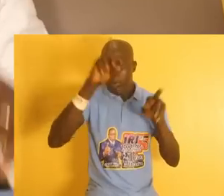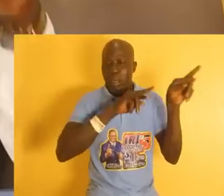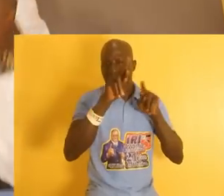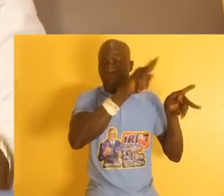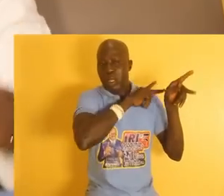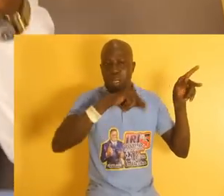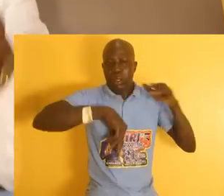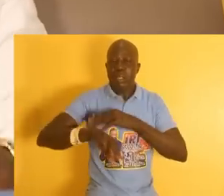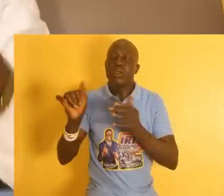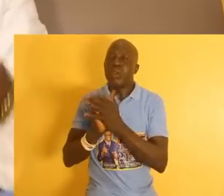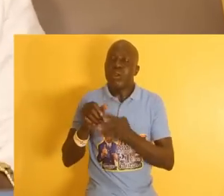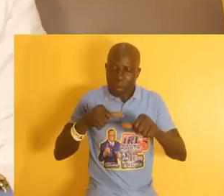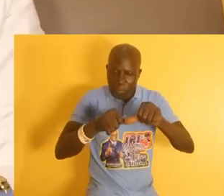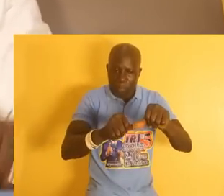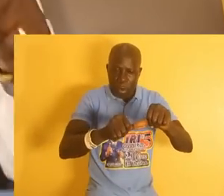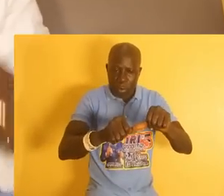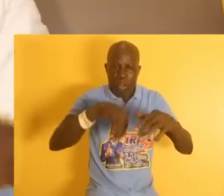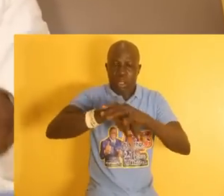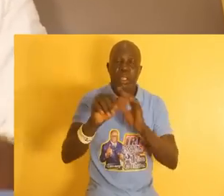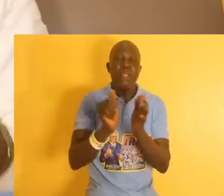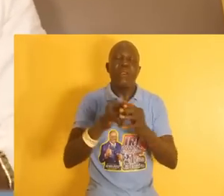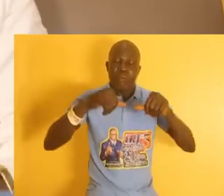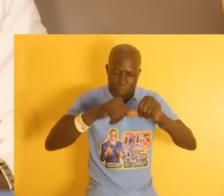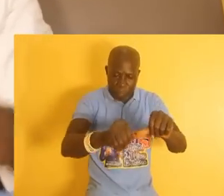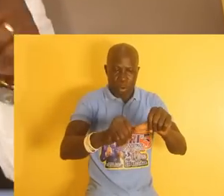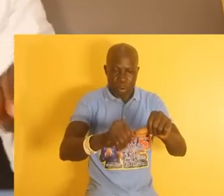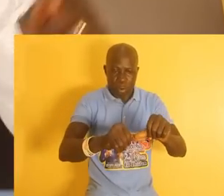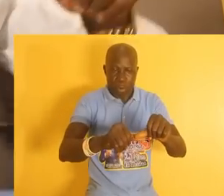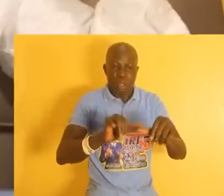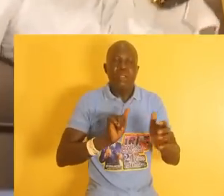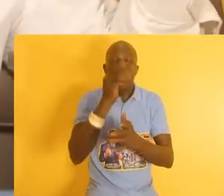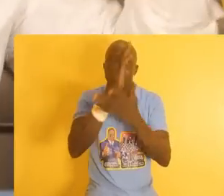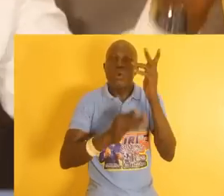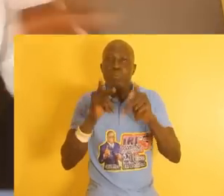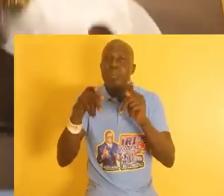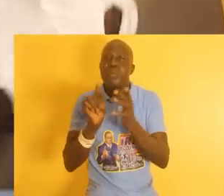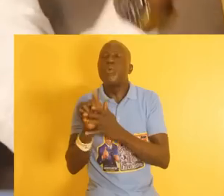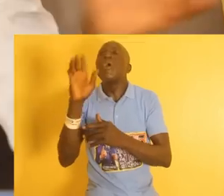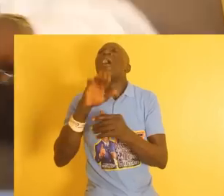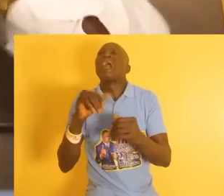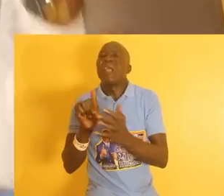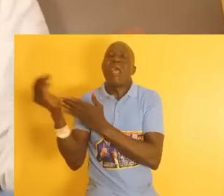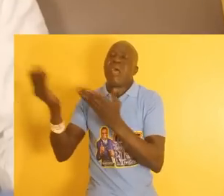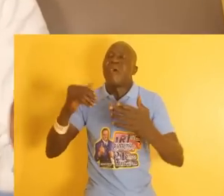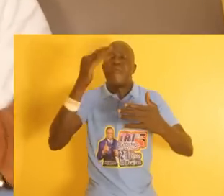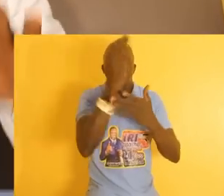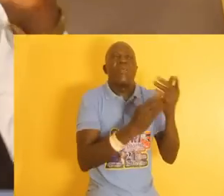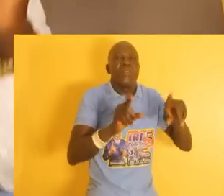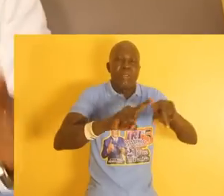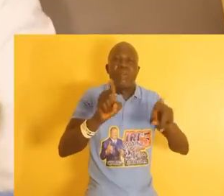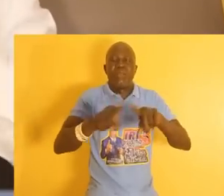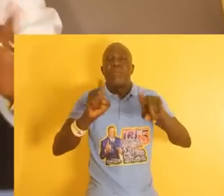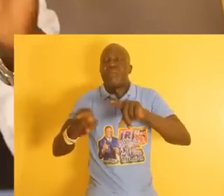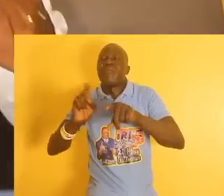Babasebioba. In Nicola, follow by. That's all you follow. Nicola, follow by. That's all you follow. I will come out that in your series. I will follow and see. A lot